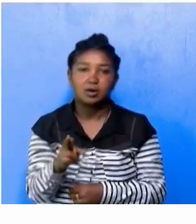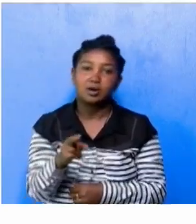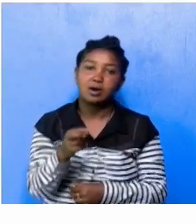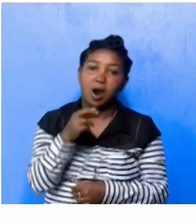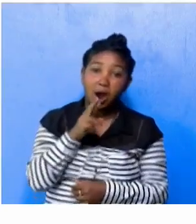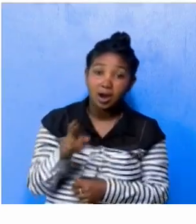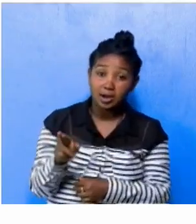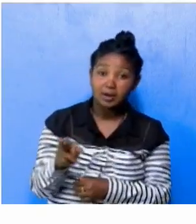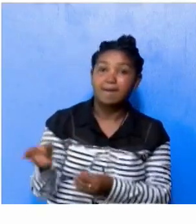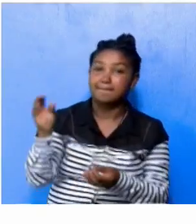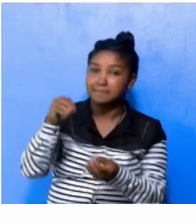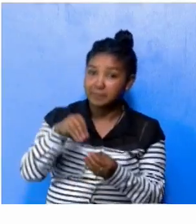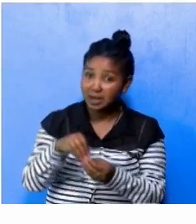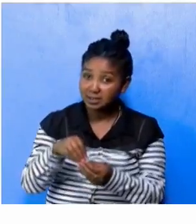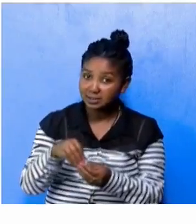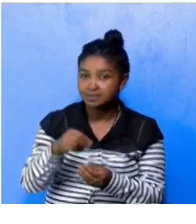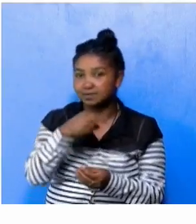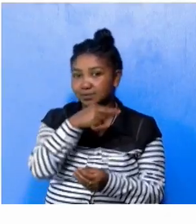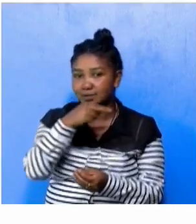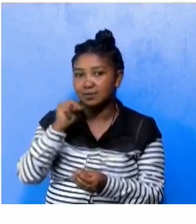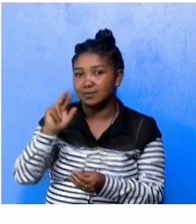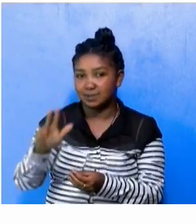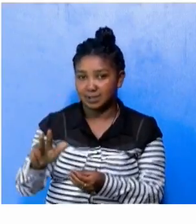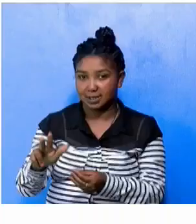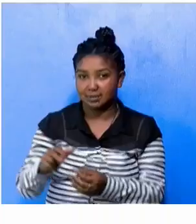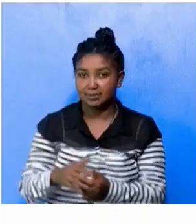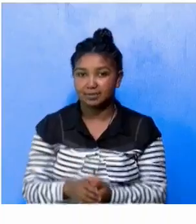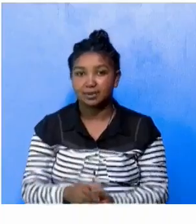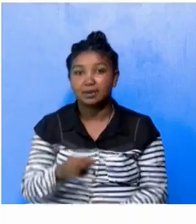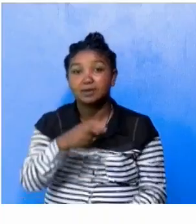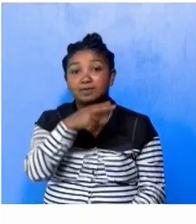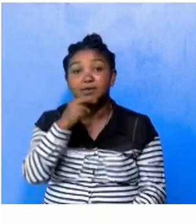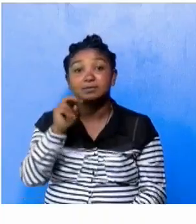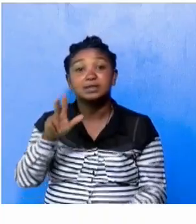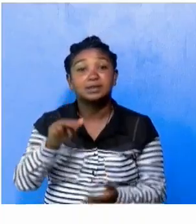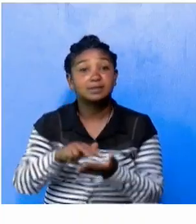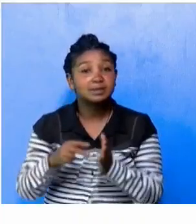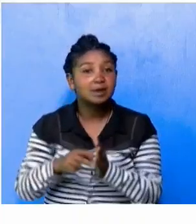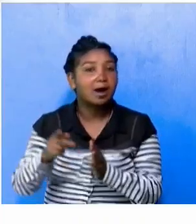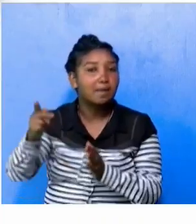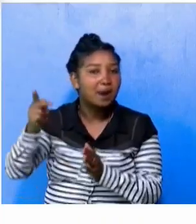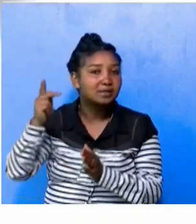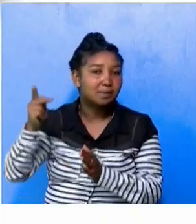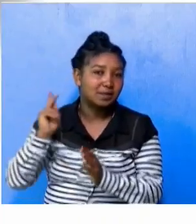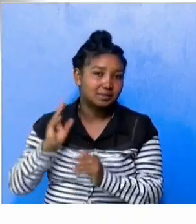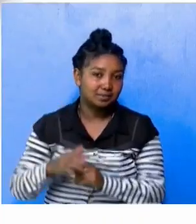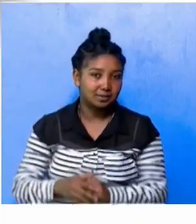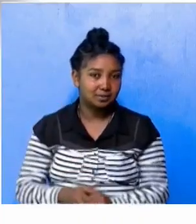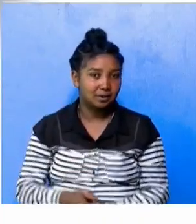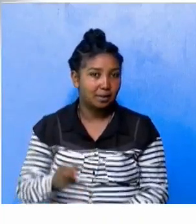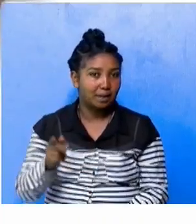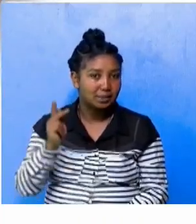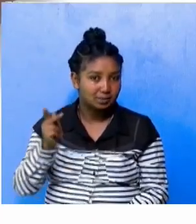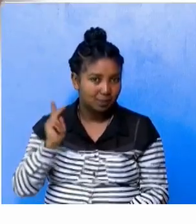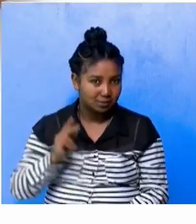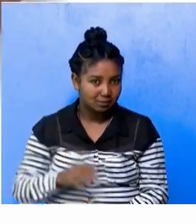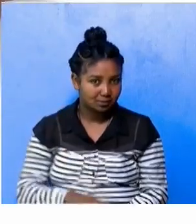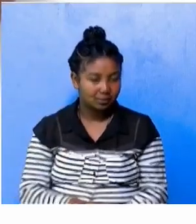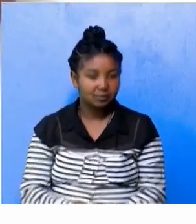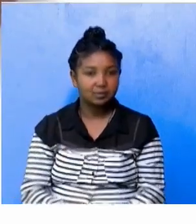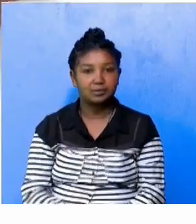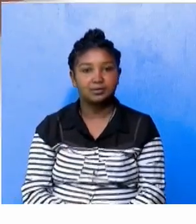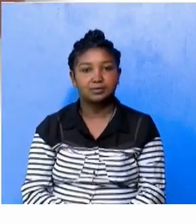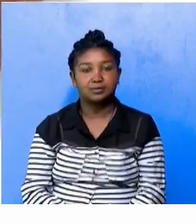are, plus verb 3. Verb 3 means past participle. Past